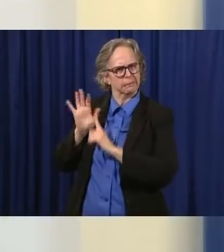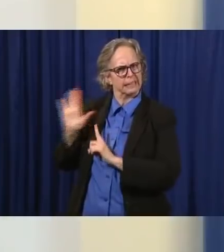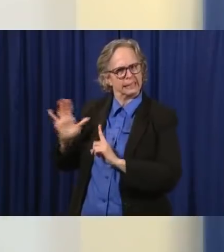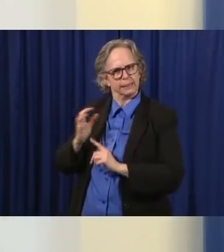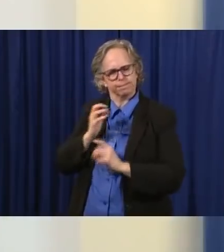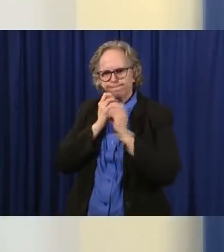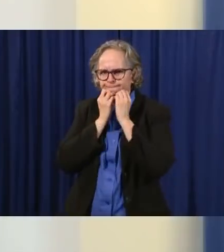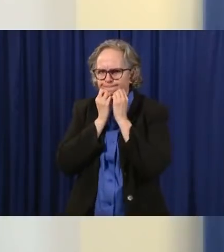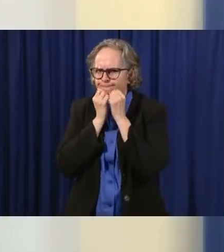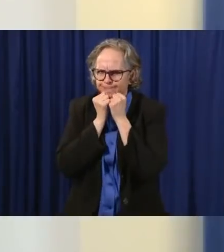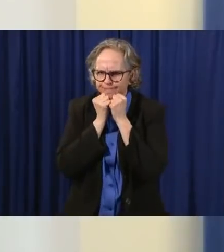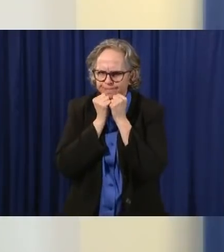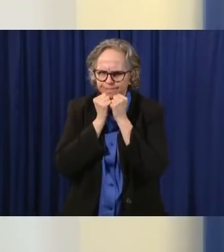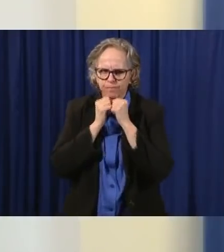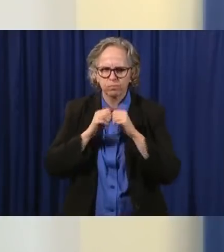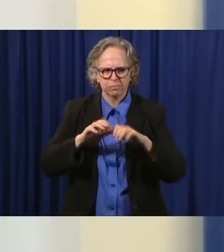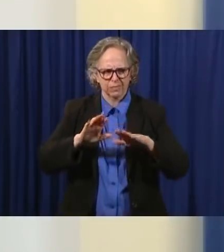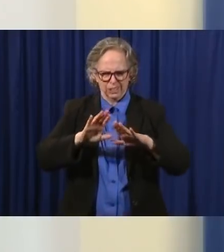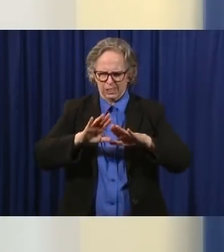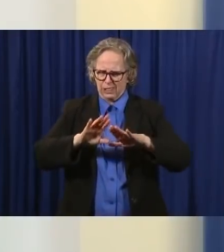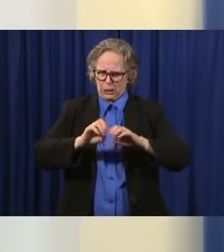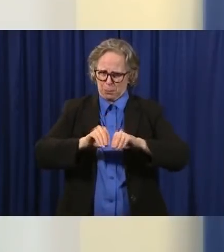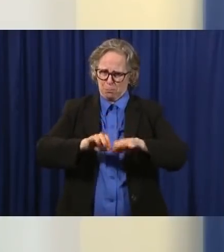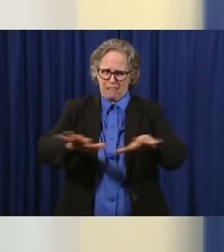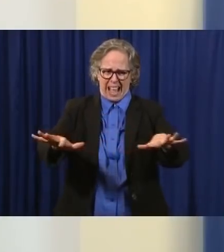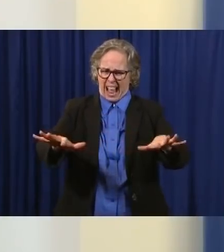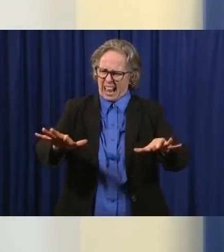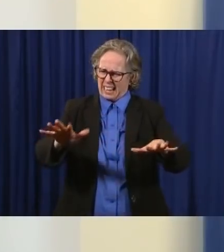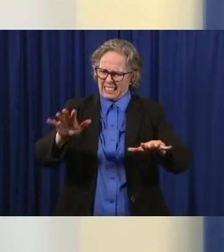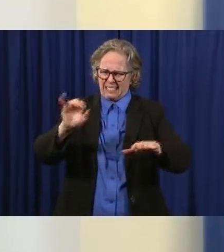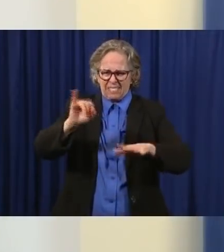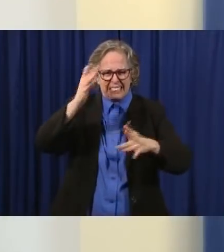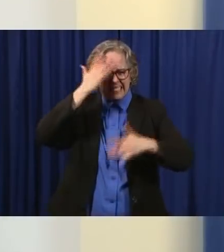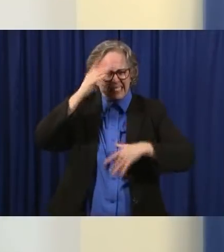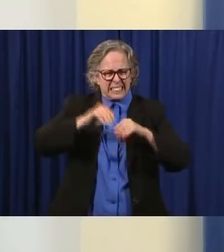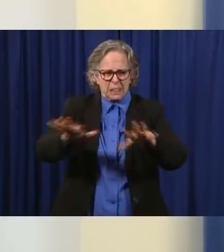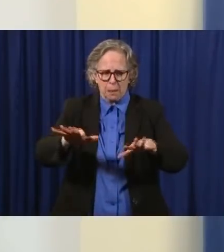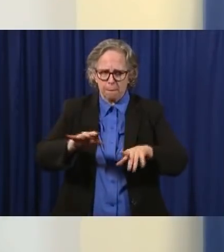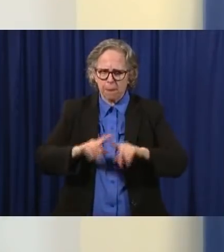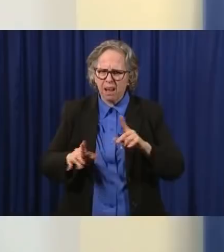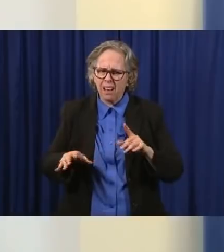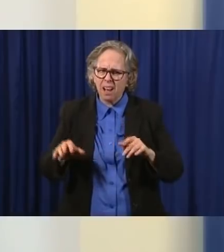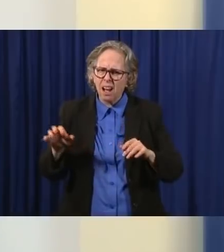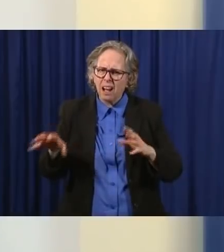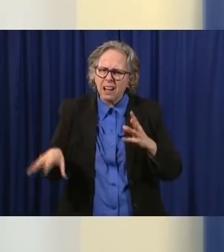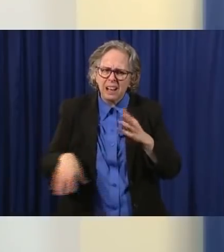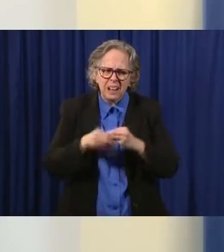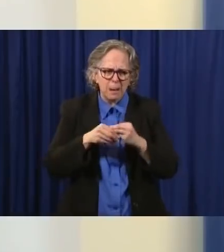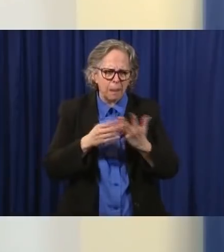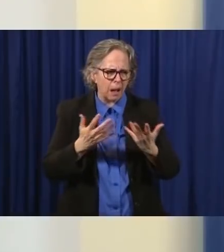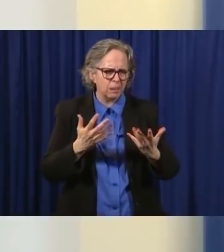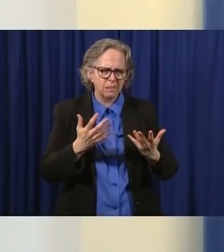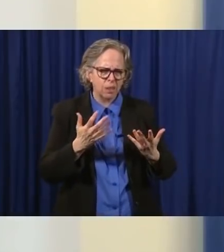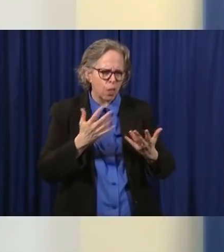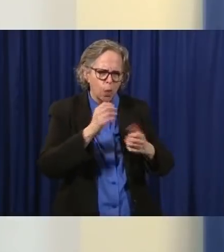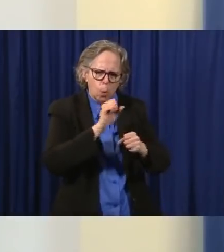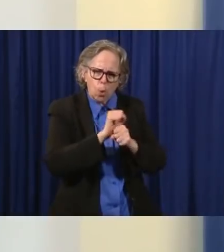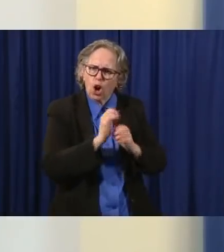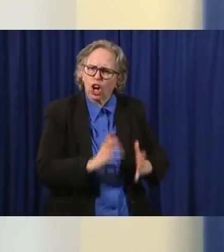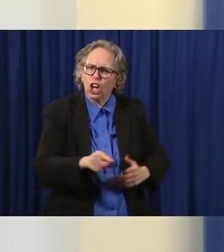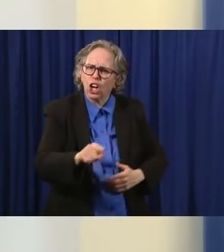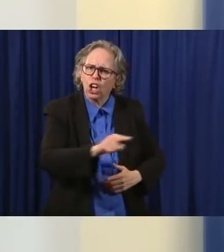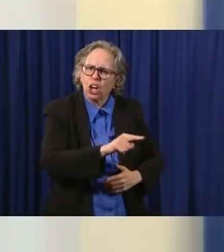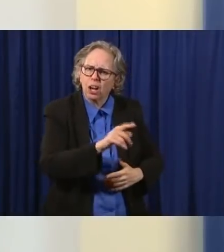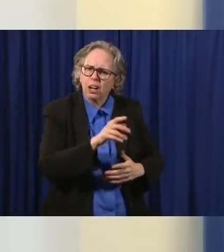there, but the governor is very passionate about the workers in childcare. This has been something he has led on throughout his